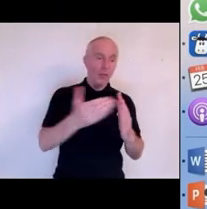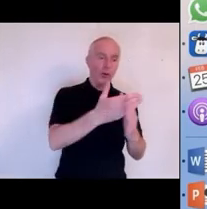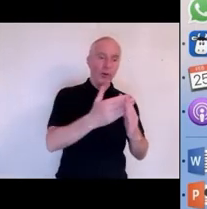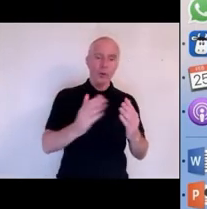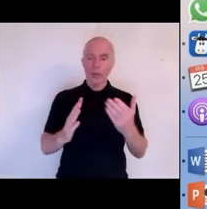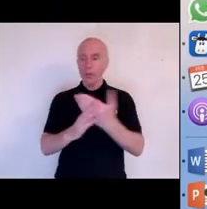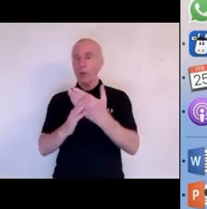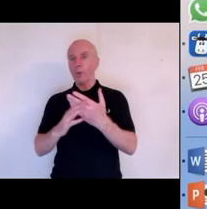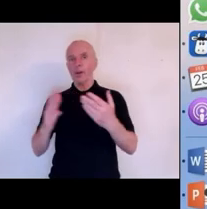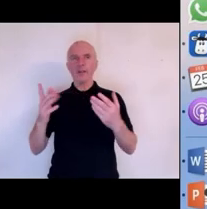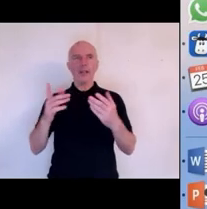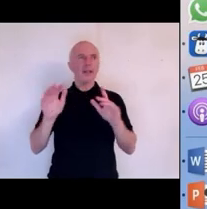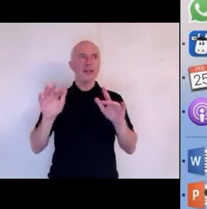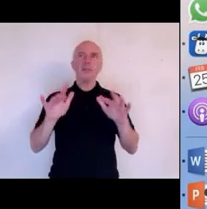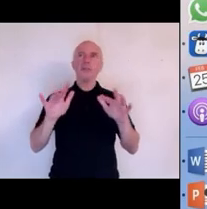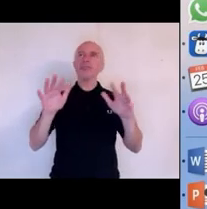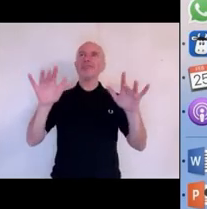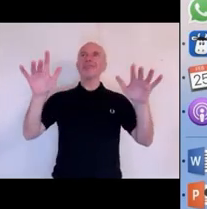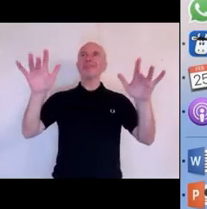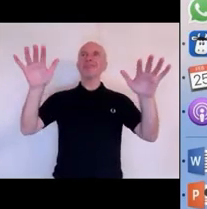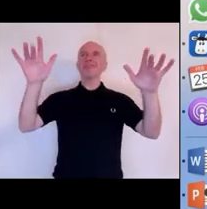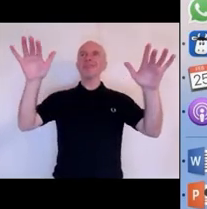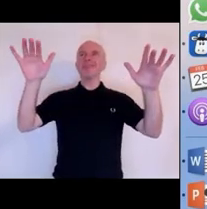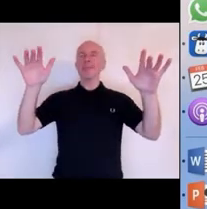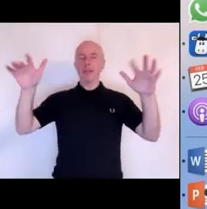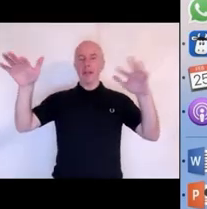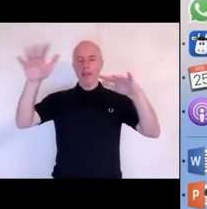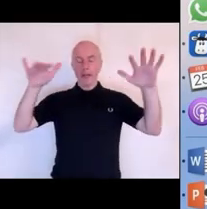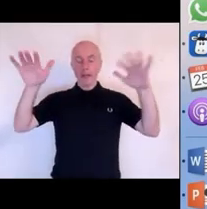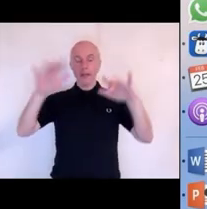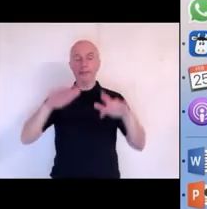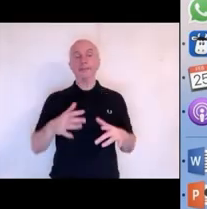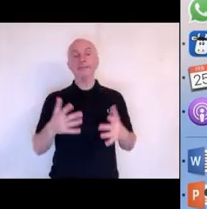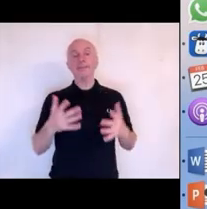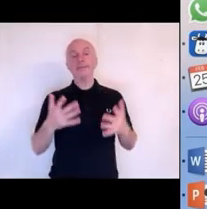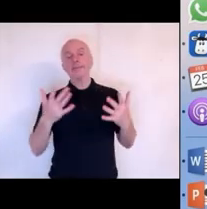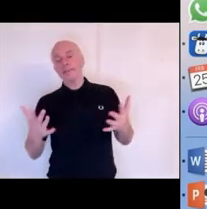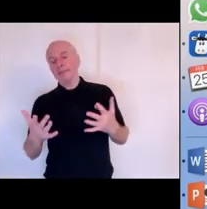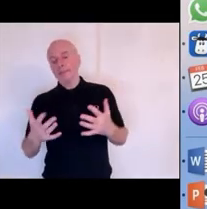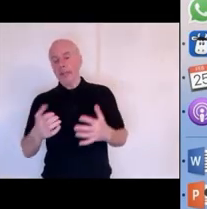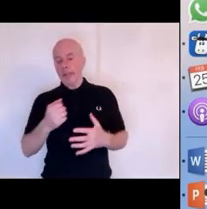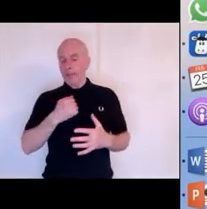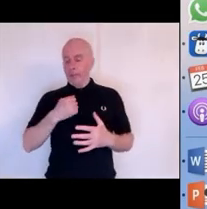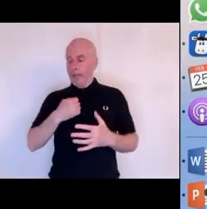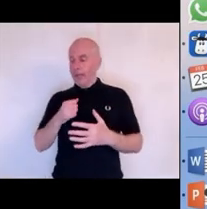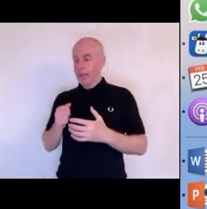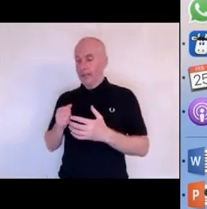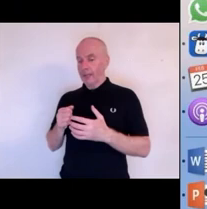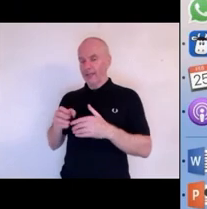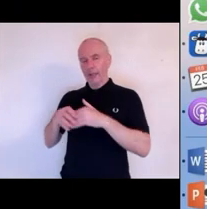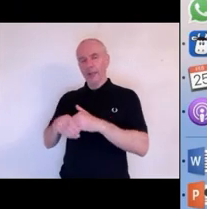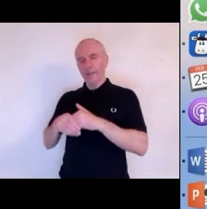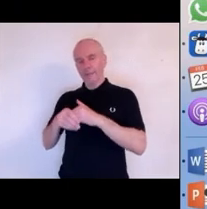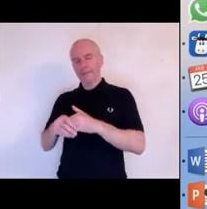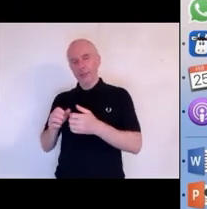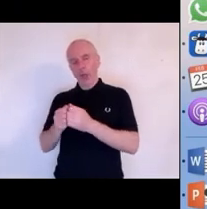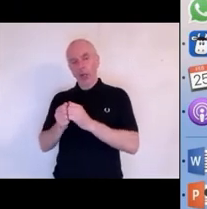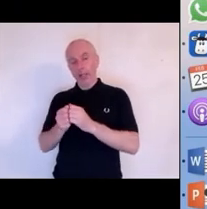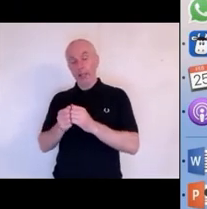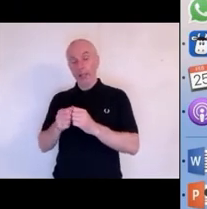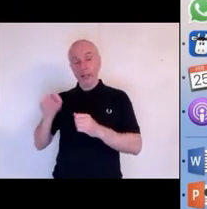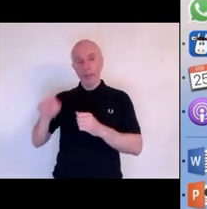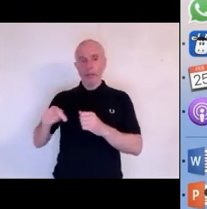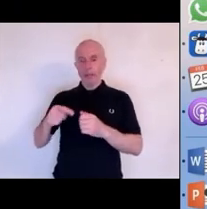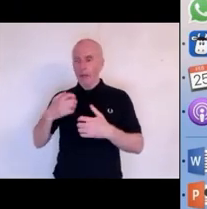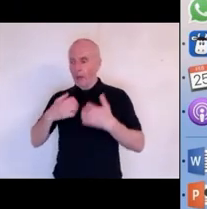billions out there. However, if my colleague were here, he'd get very excited at this point in time, as he is doing a lot of